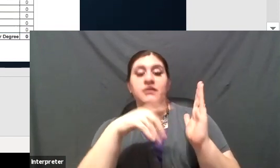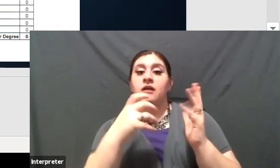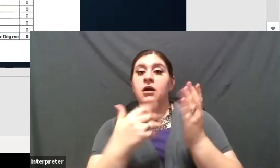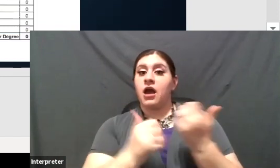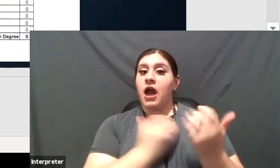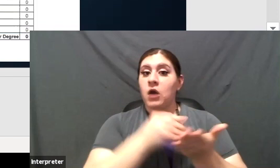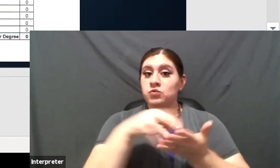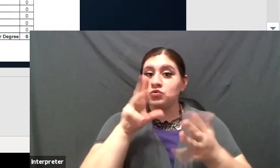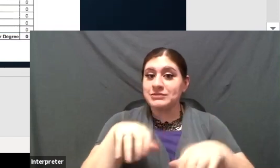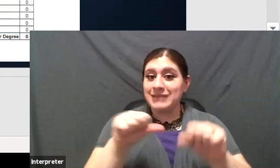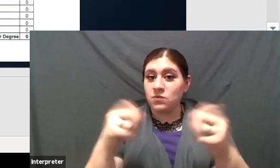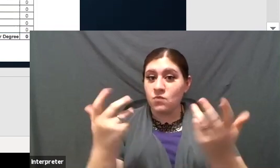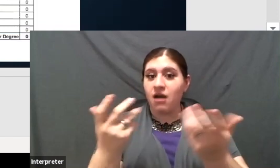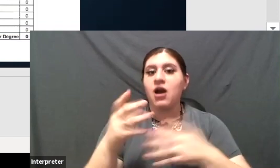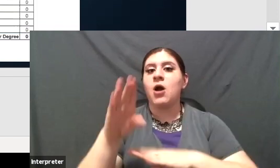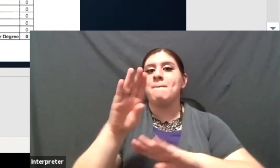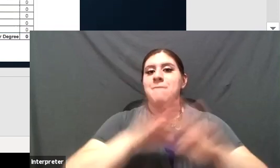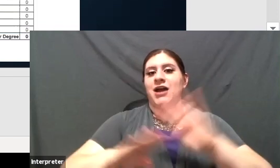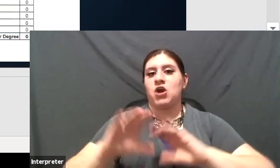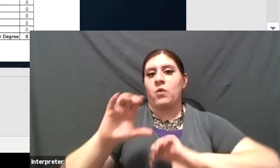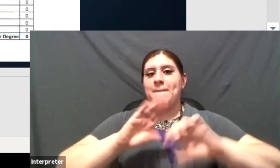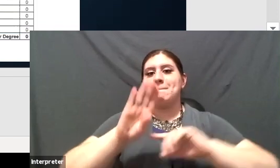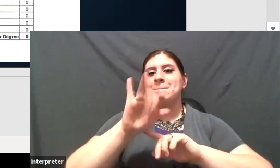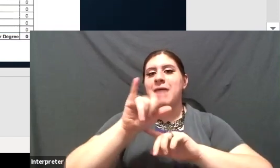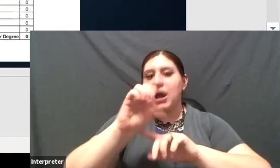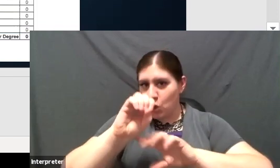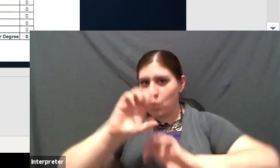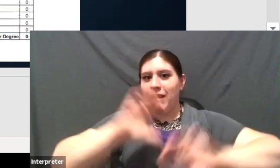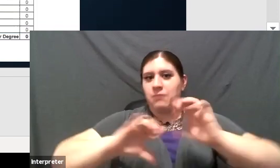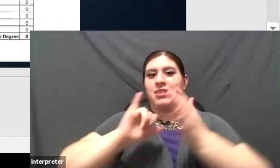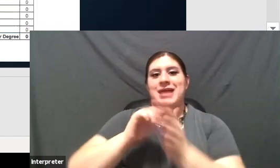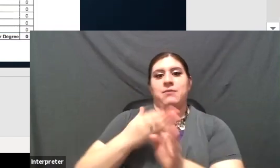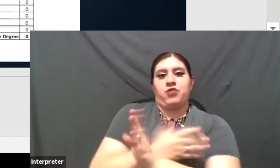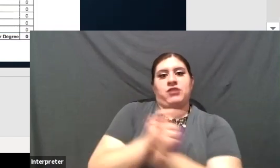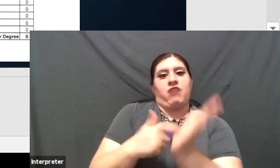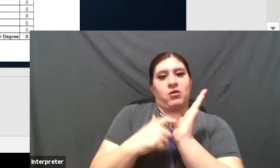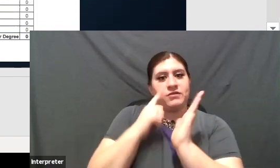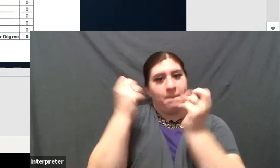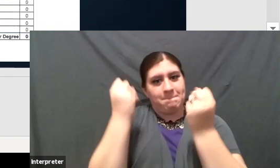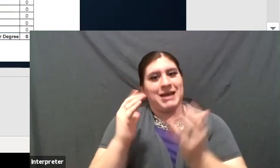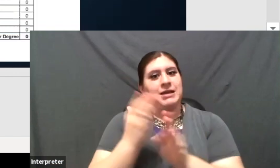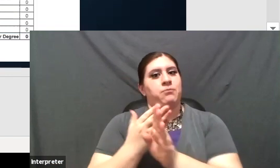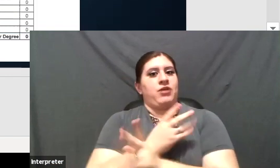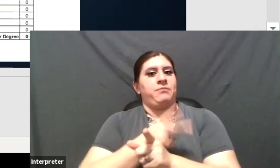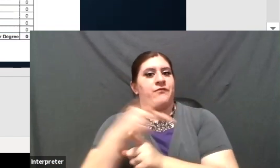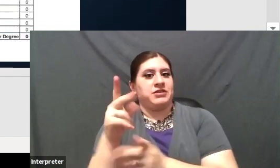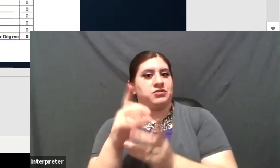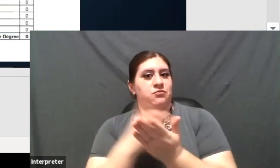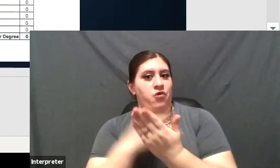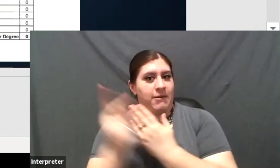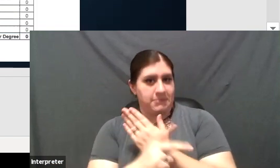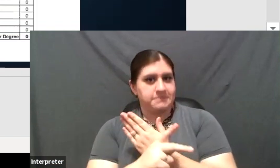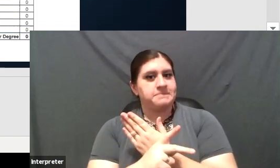take in there is biochemistry, which is a prereq for a lot of the pre-professional programs.